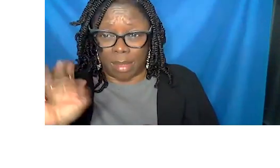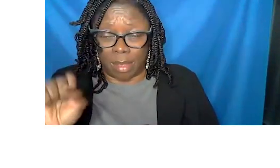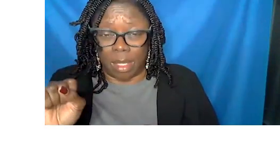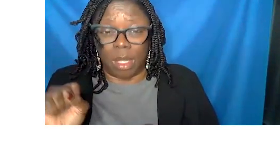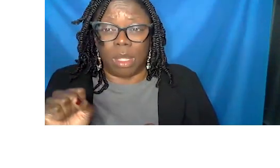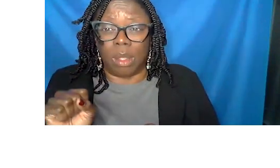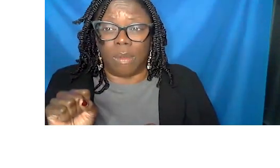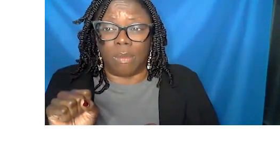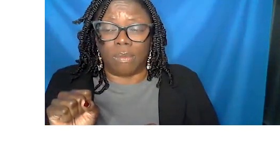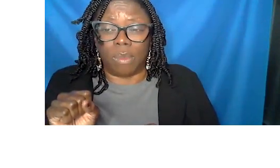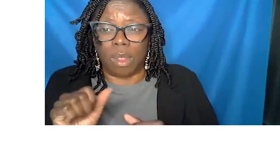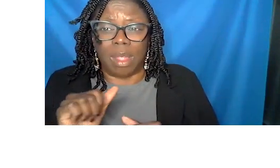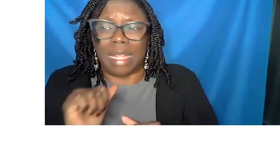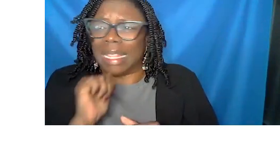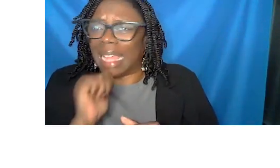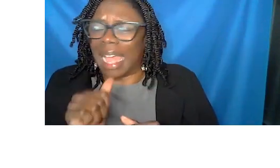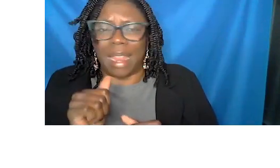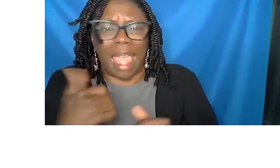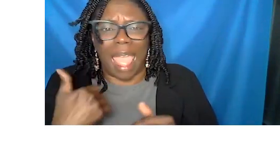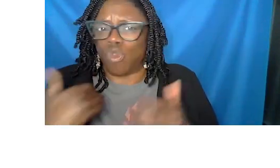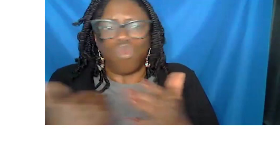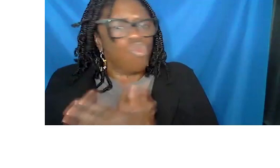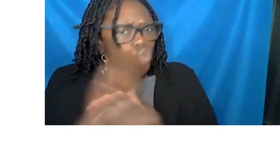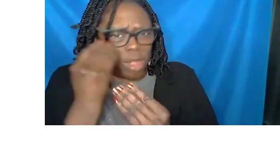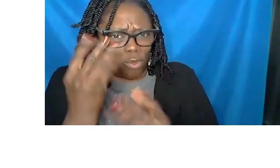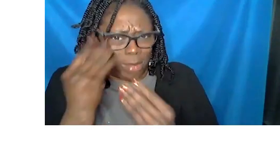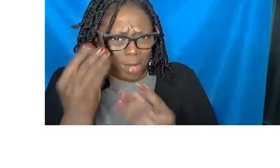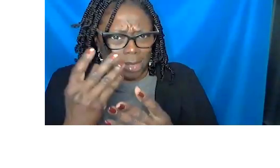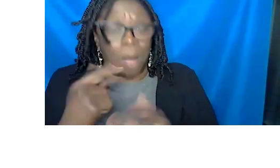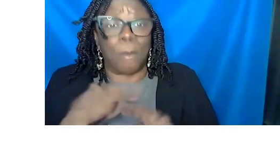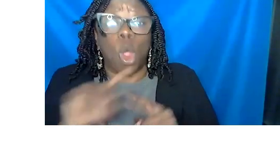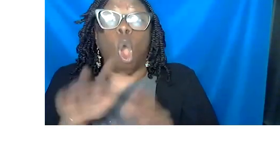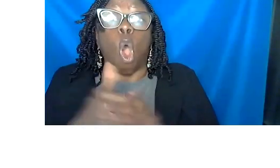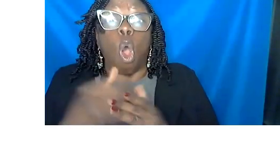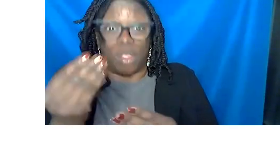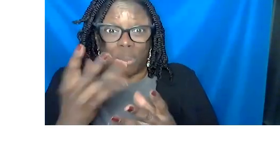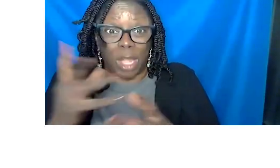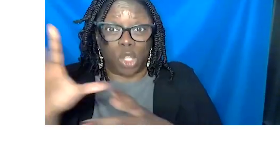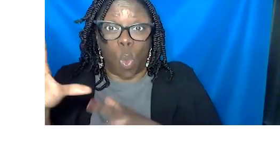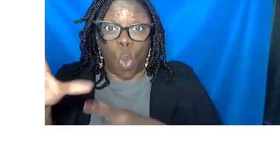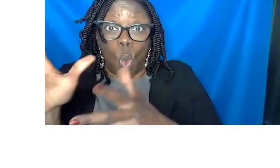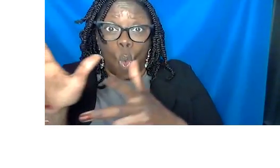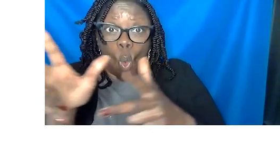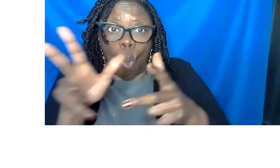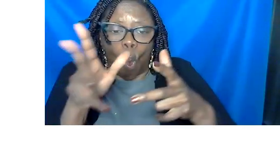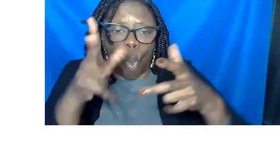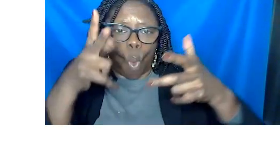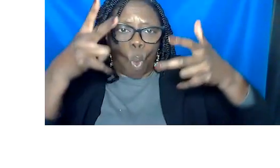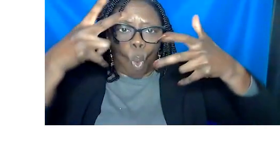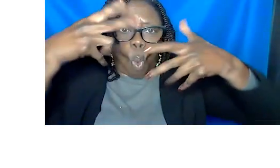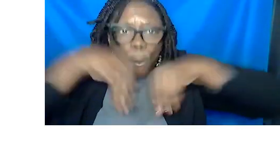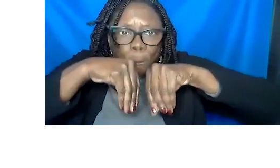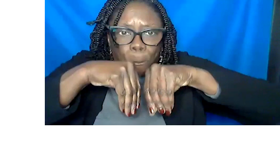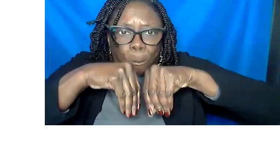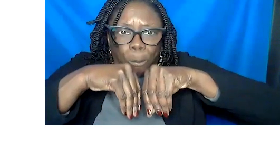want to be careful how you say it, because it's not generating new information, but it's taking all of that information that it's been trained on, and it comes up